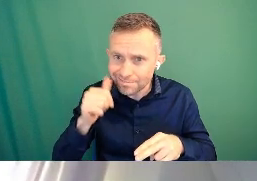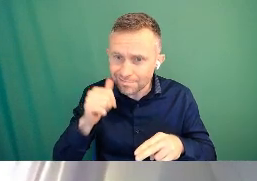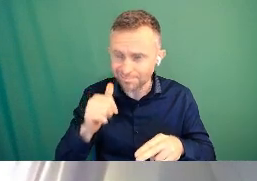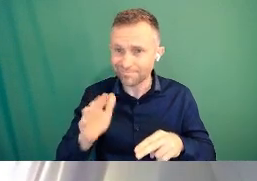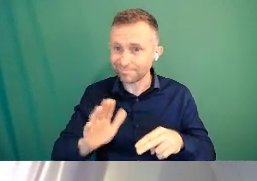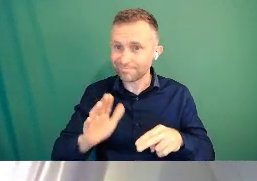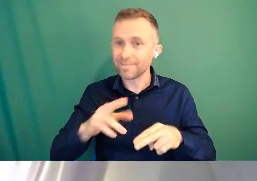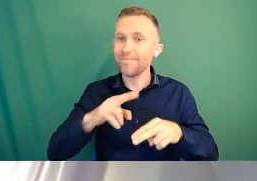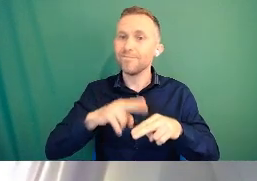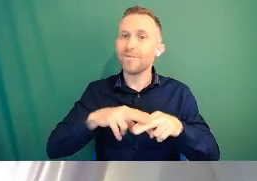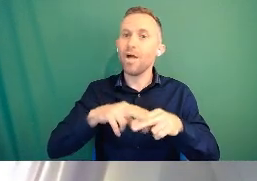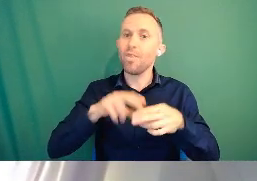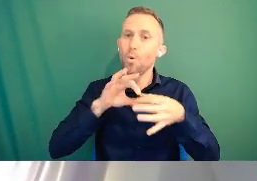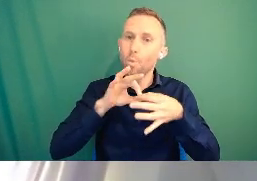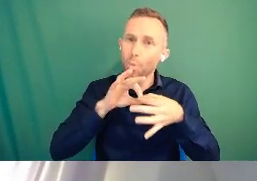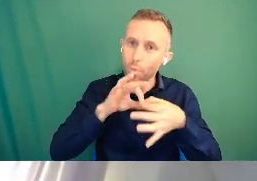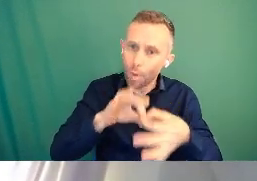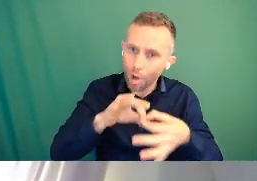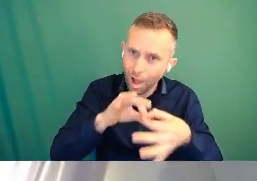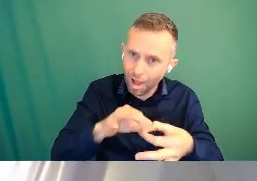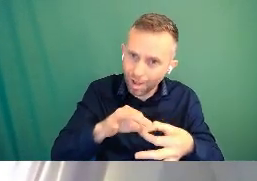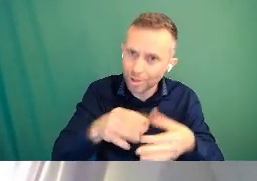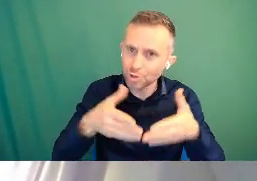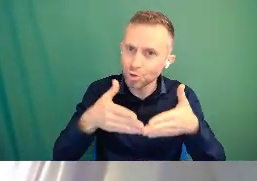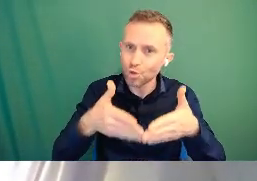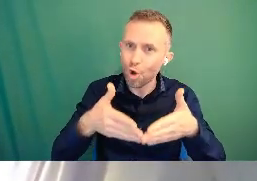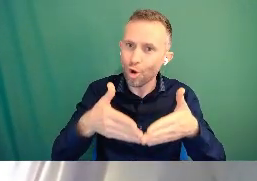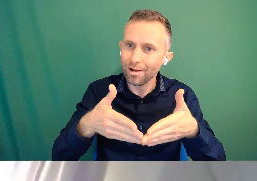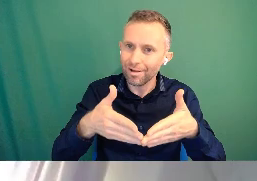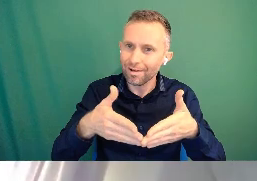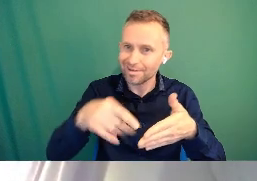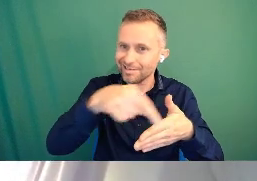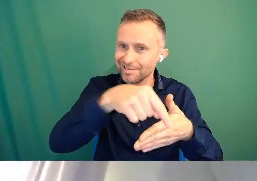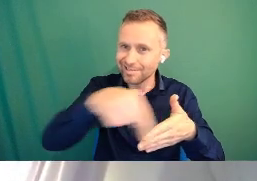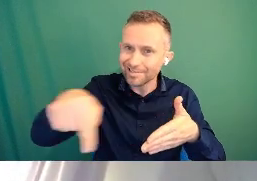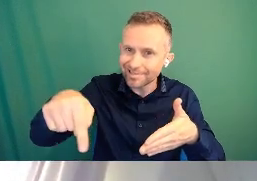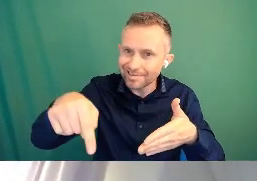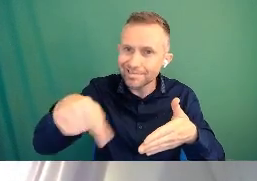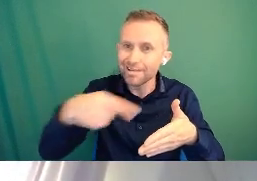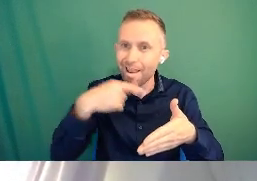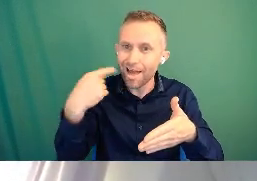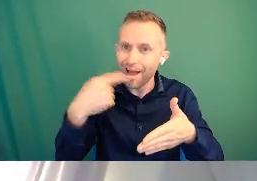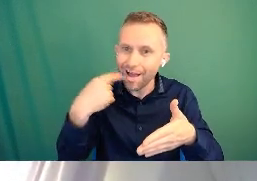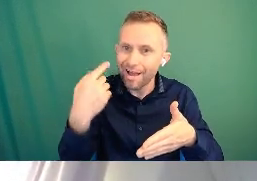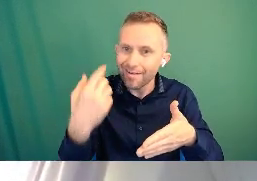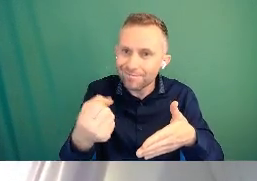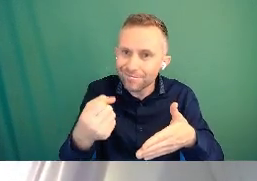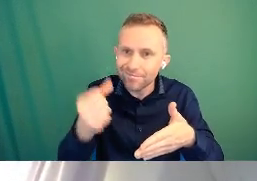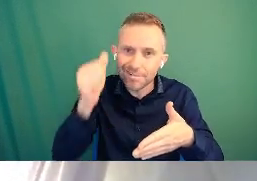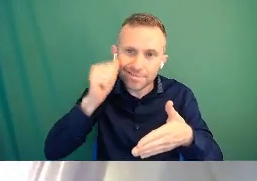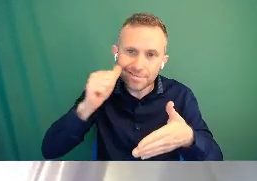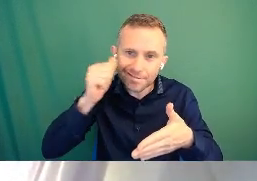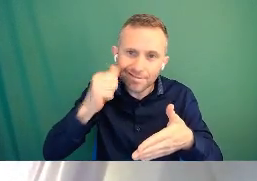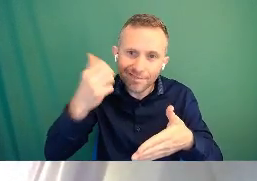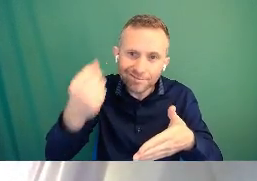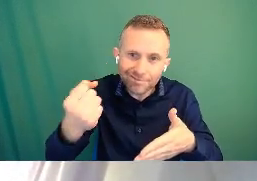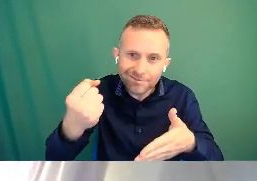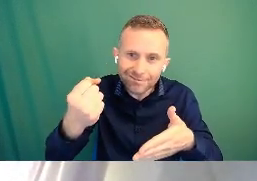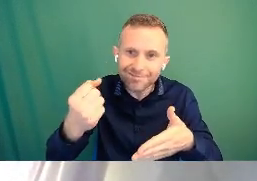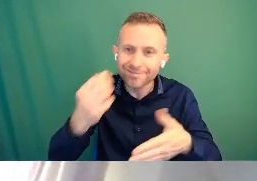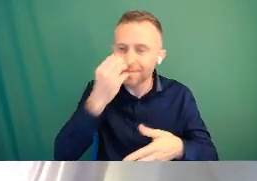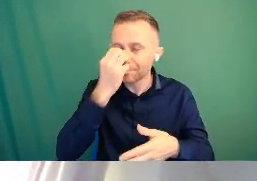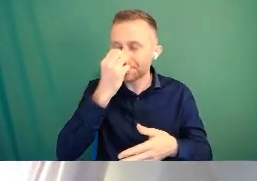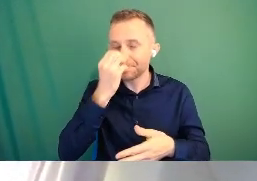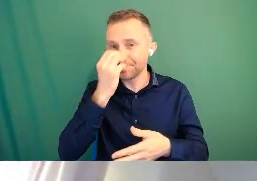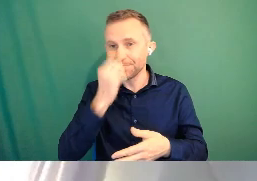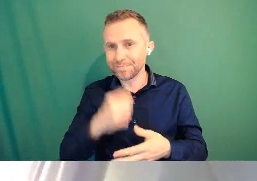of difficult people in his line of work, building the Cardiff docks. So that's just a little